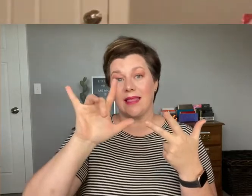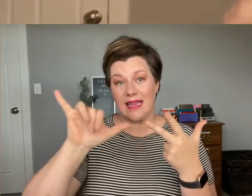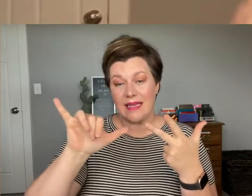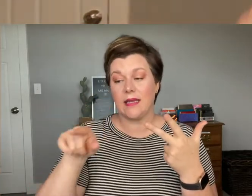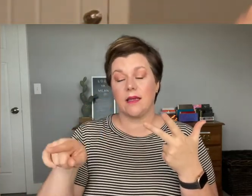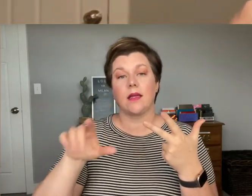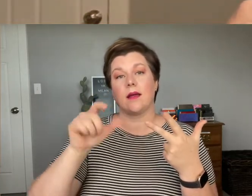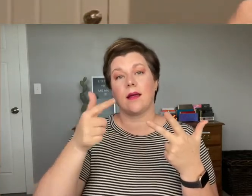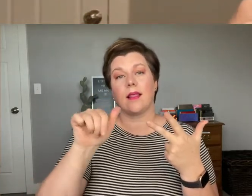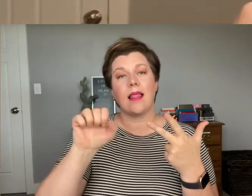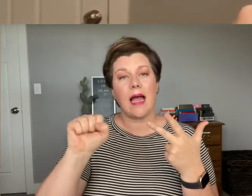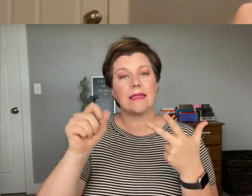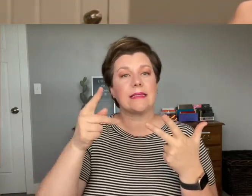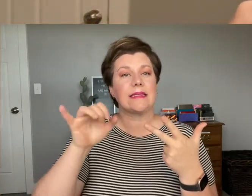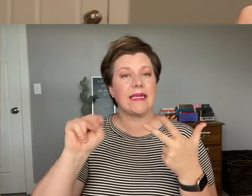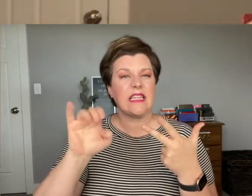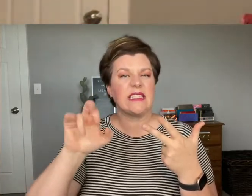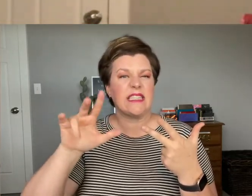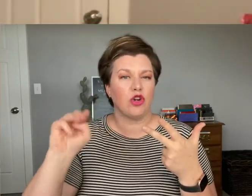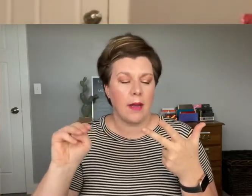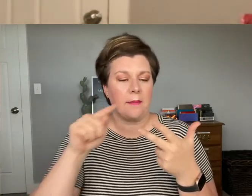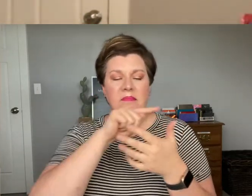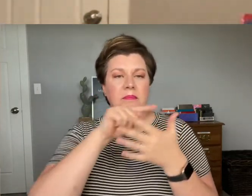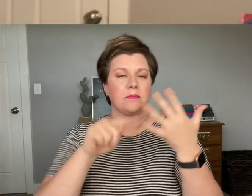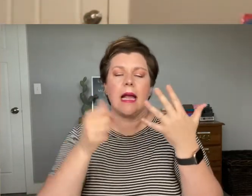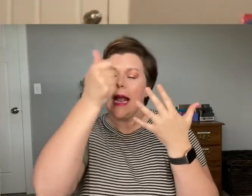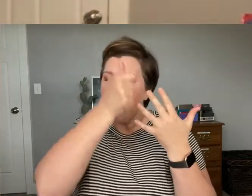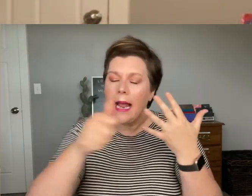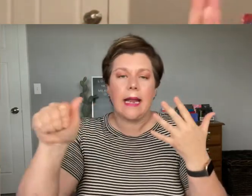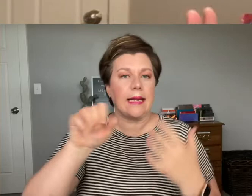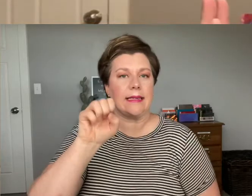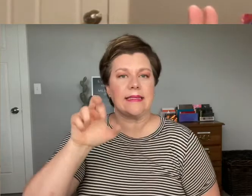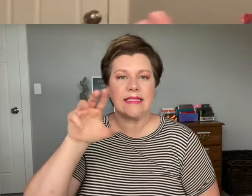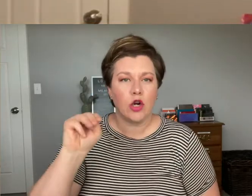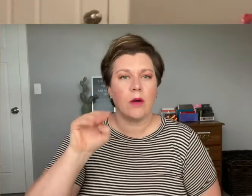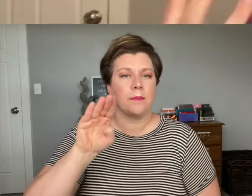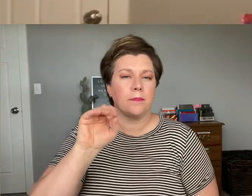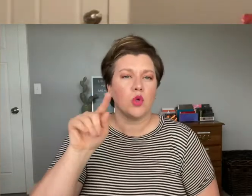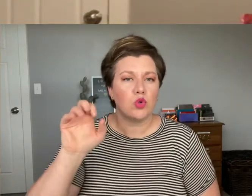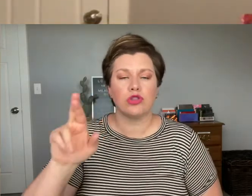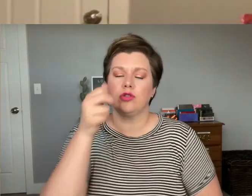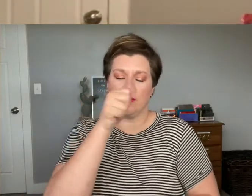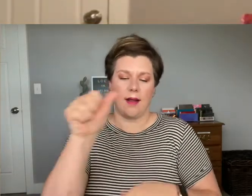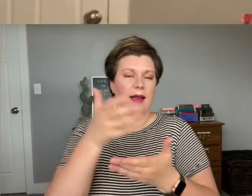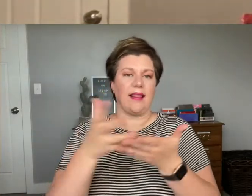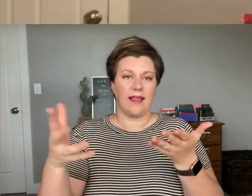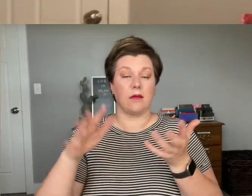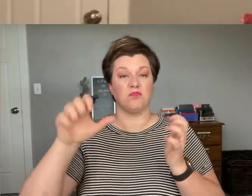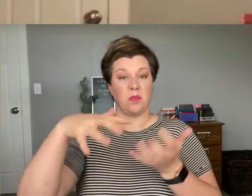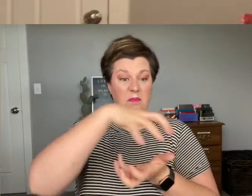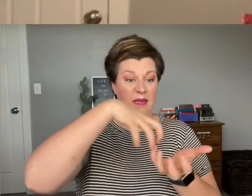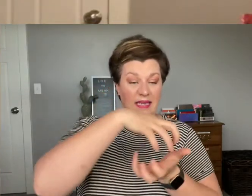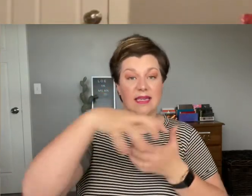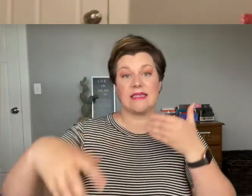from Peach and Lily, their glass skin serum. This is just the moment for any kind of serum or booster